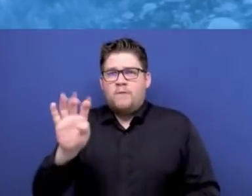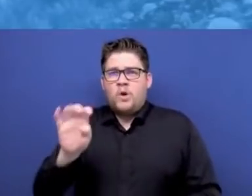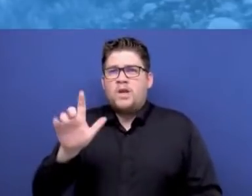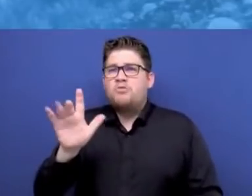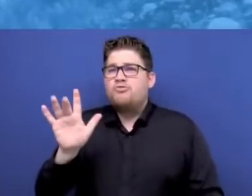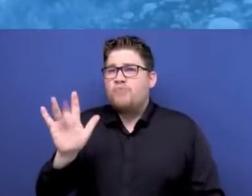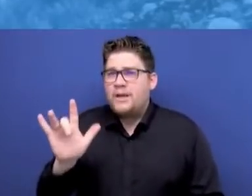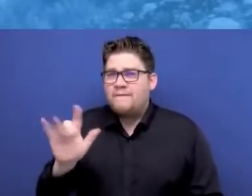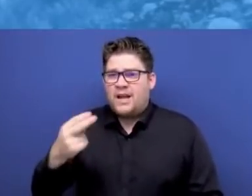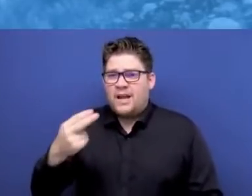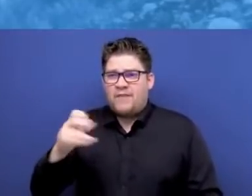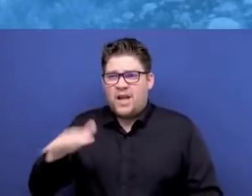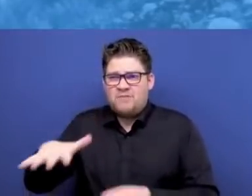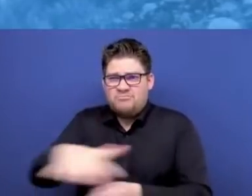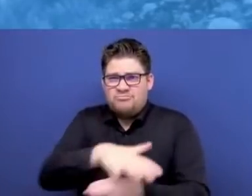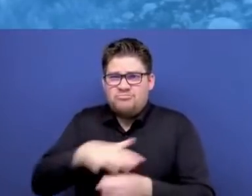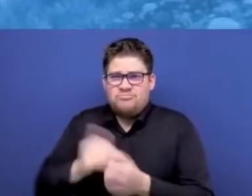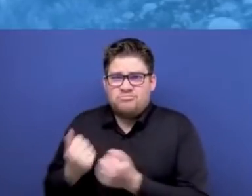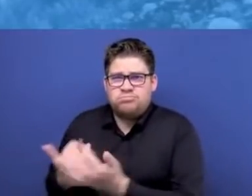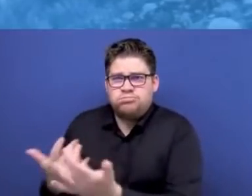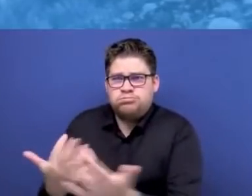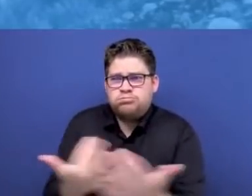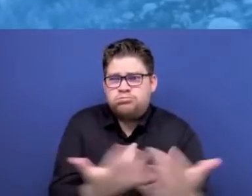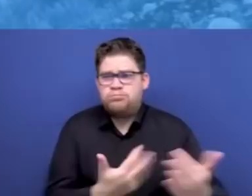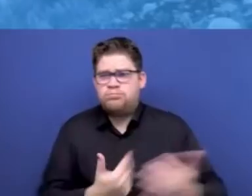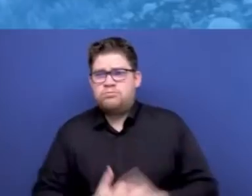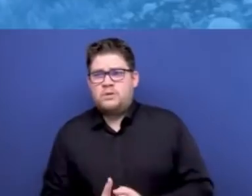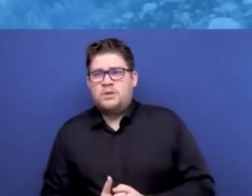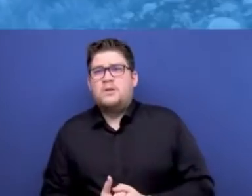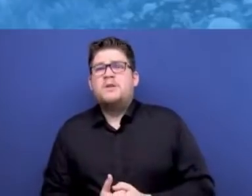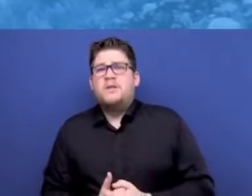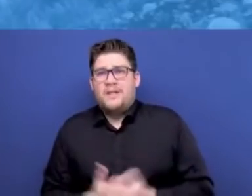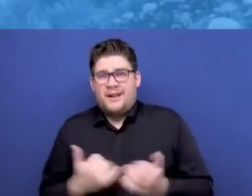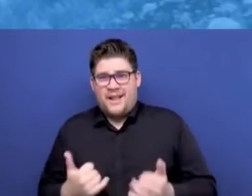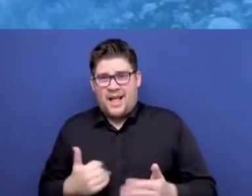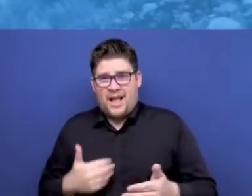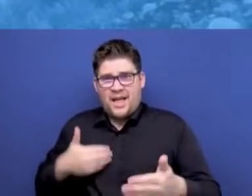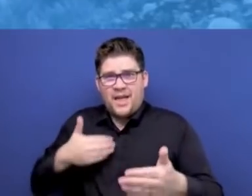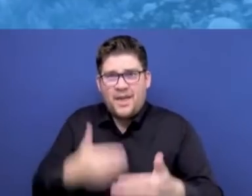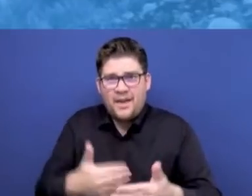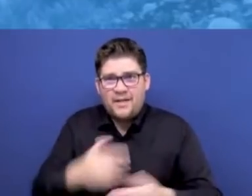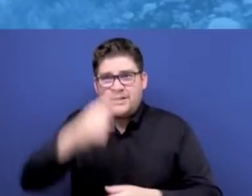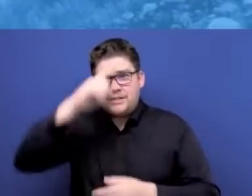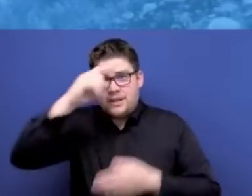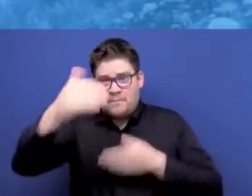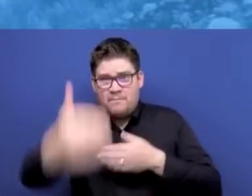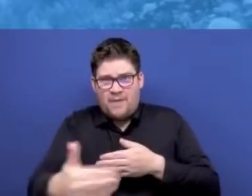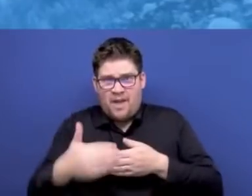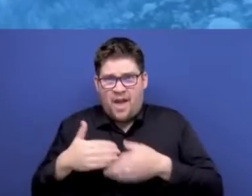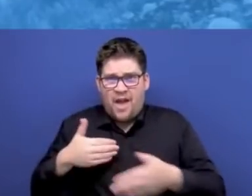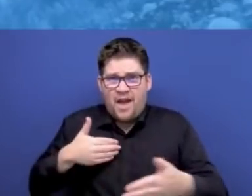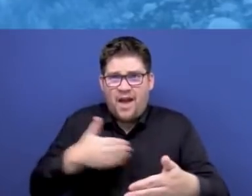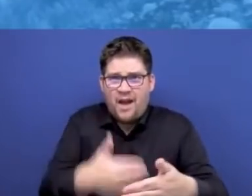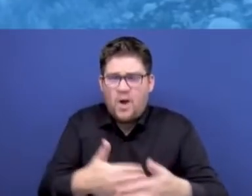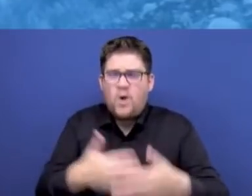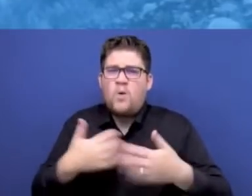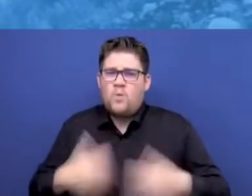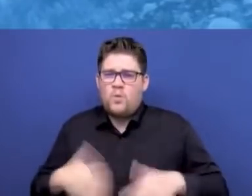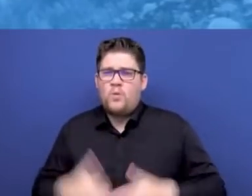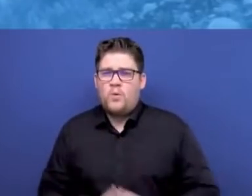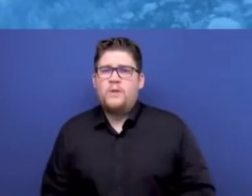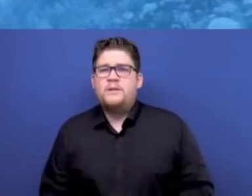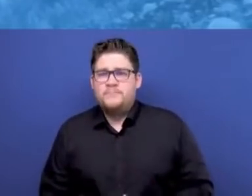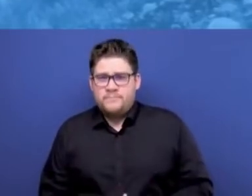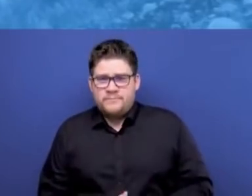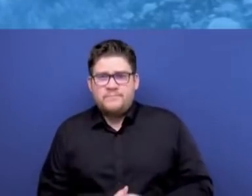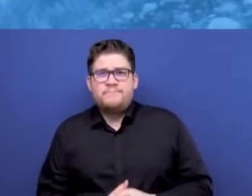season. There are currently 253 active wildfires burning in British Columbia, and 38 of them